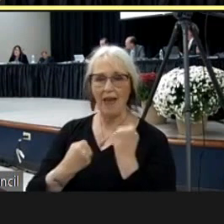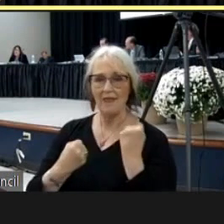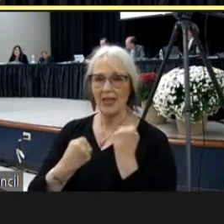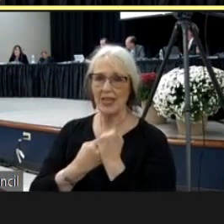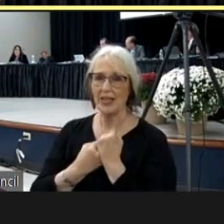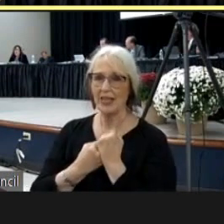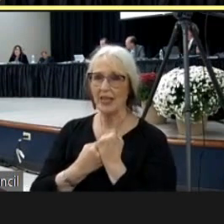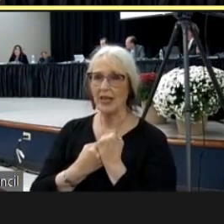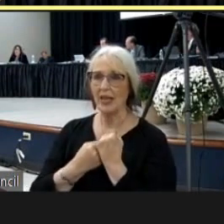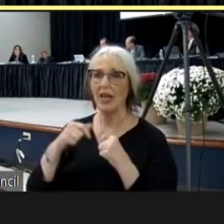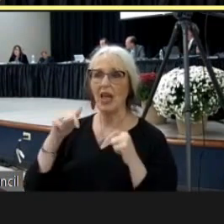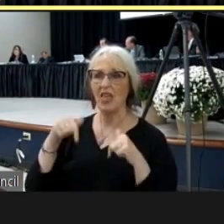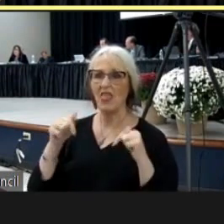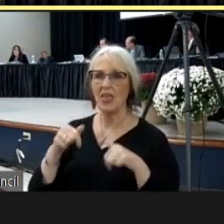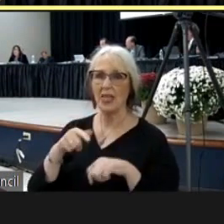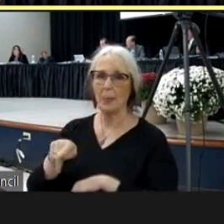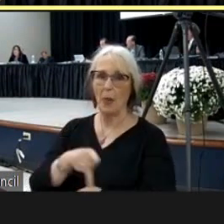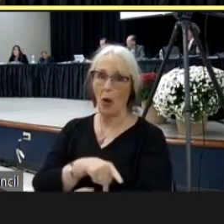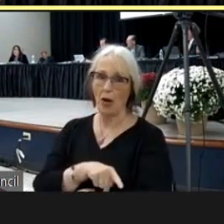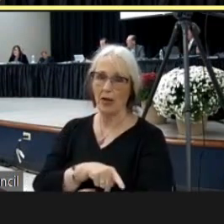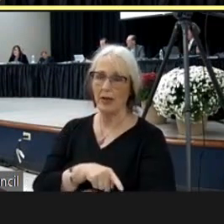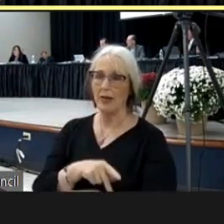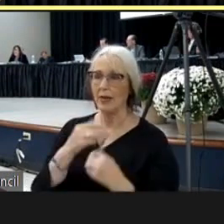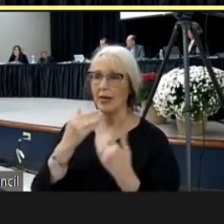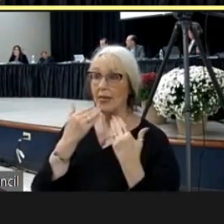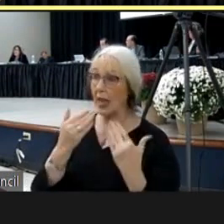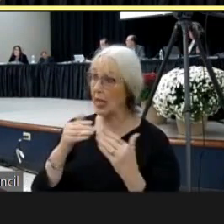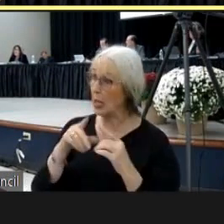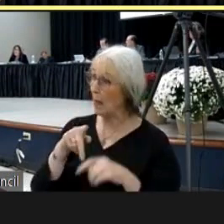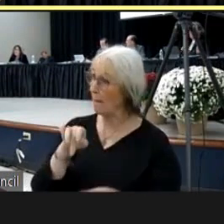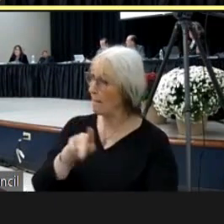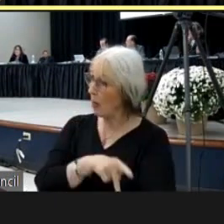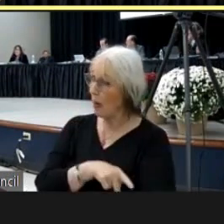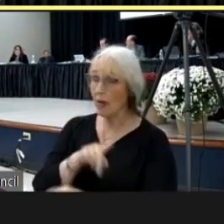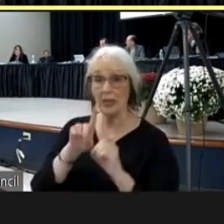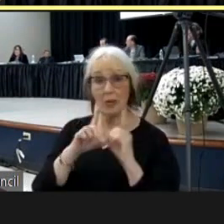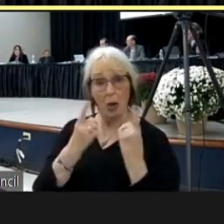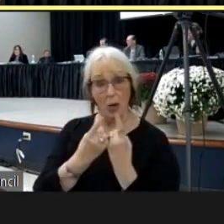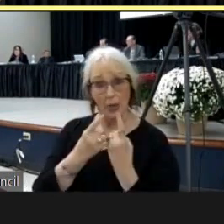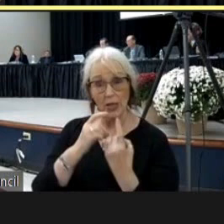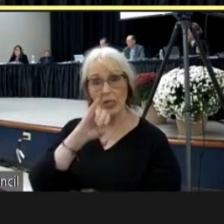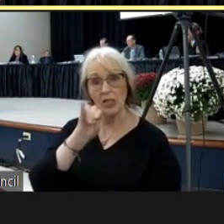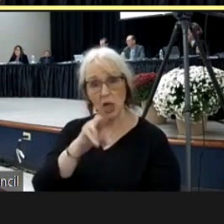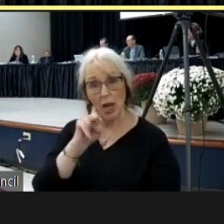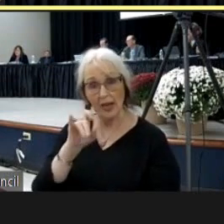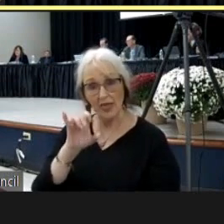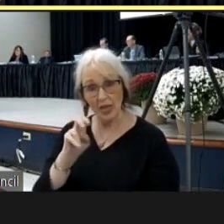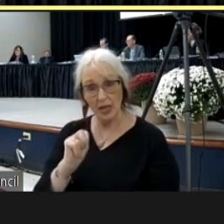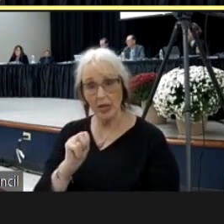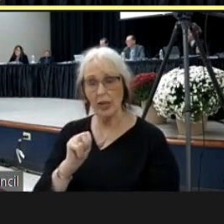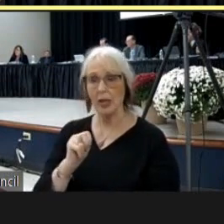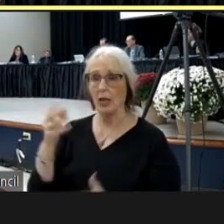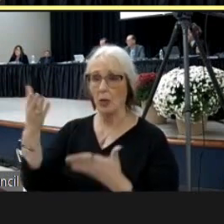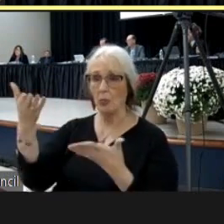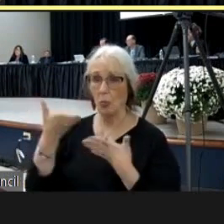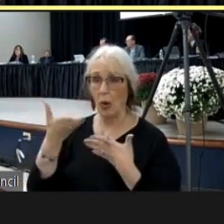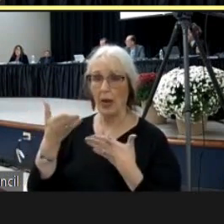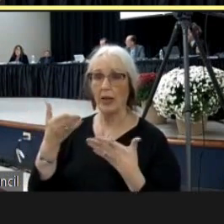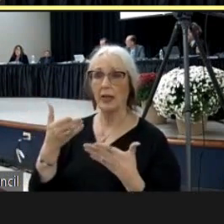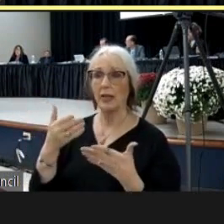this park. And thank you, Park Department, Jonathan, for bringing this to